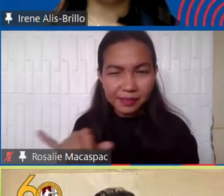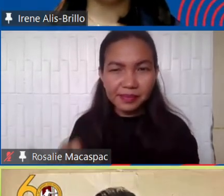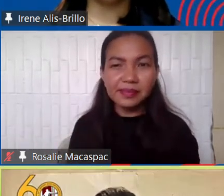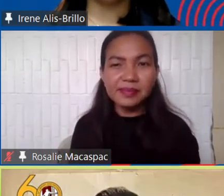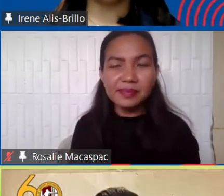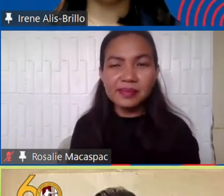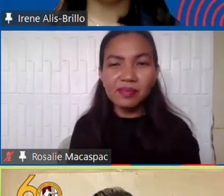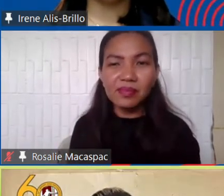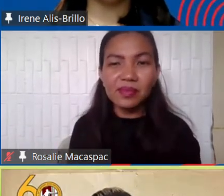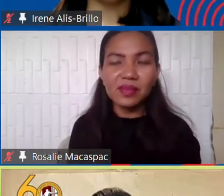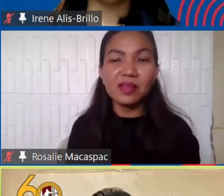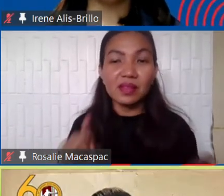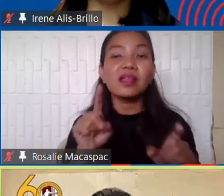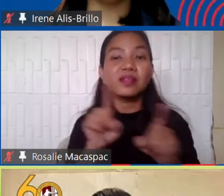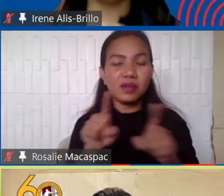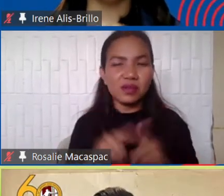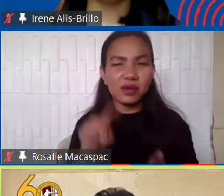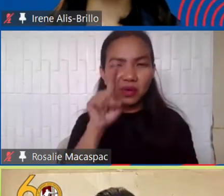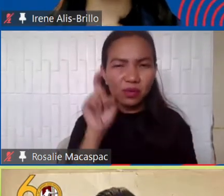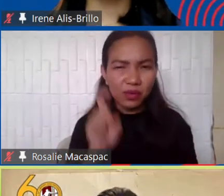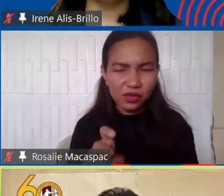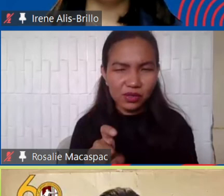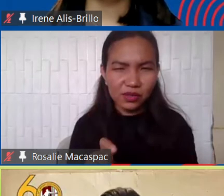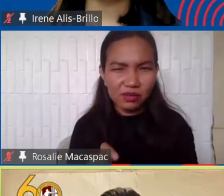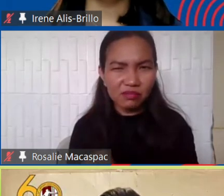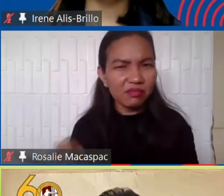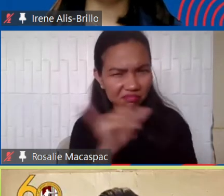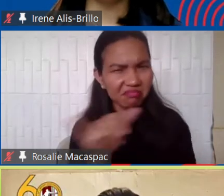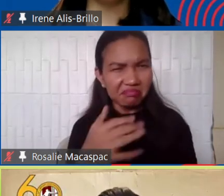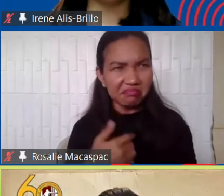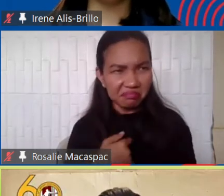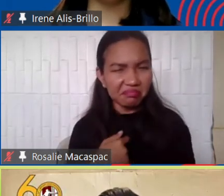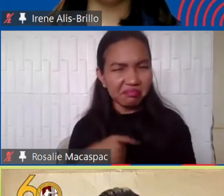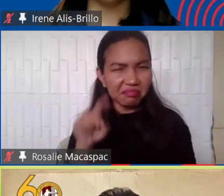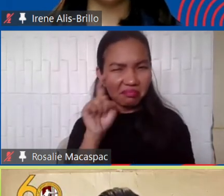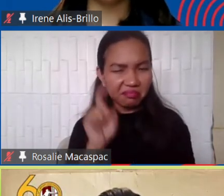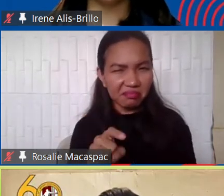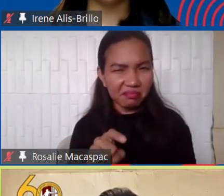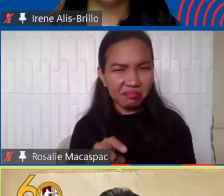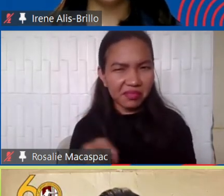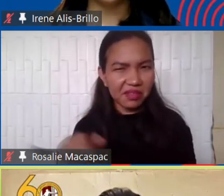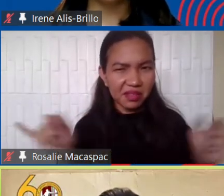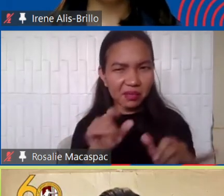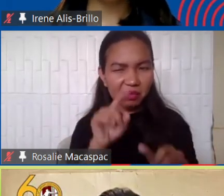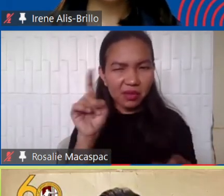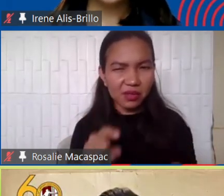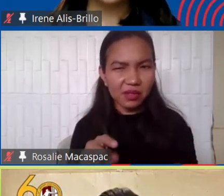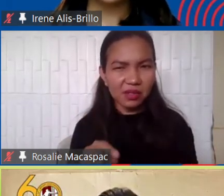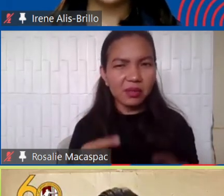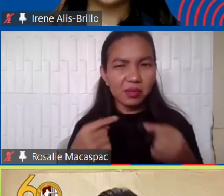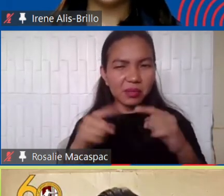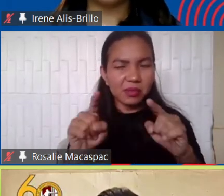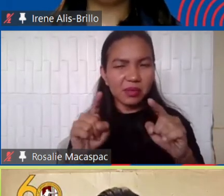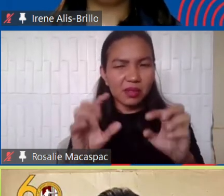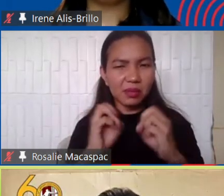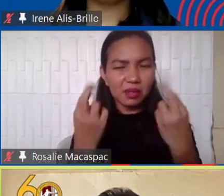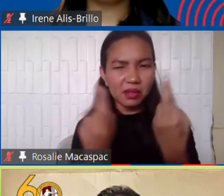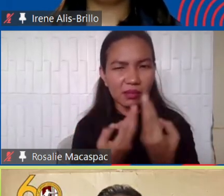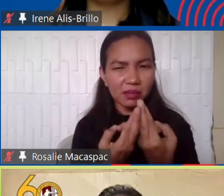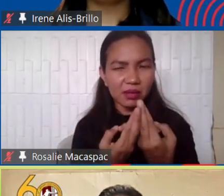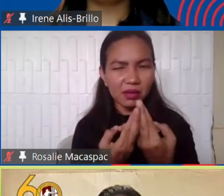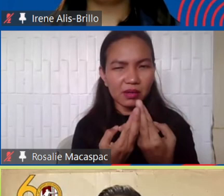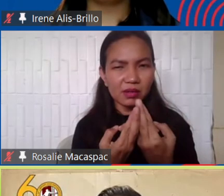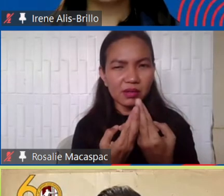That's also a question that I'm also asking whenever I attend meetings abroad. And